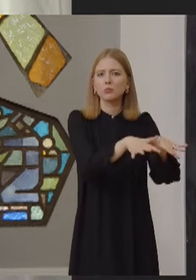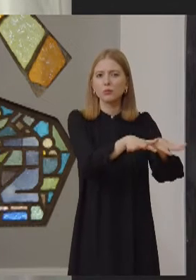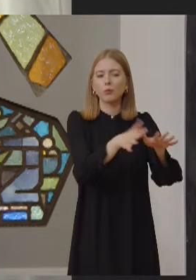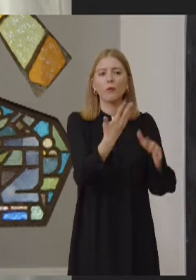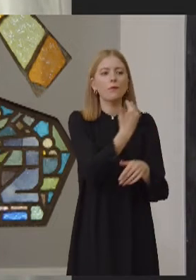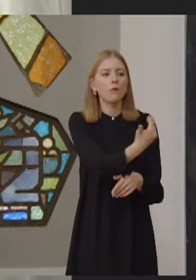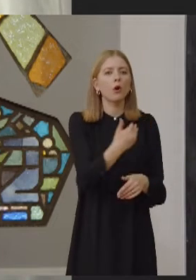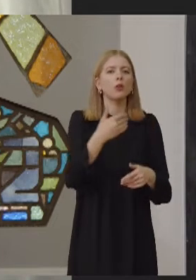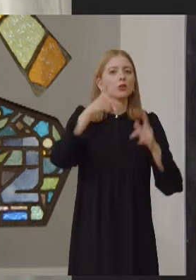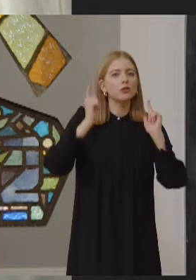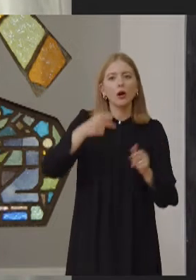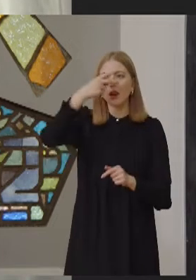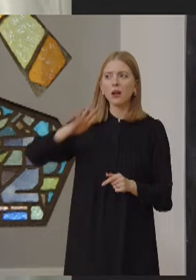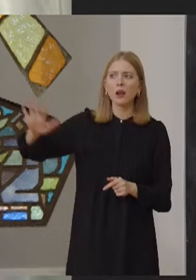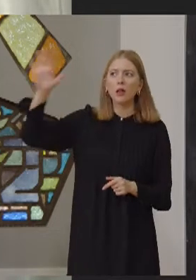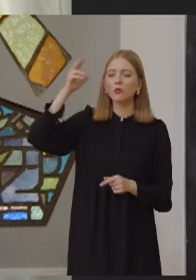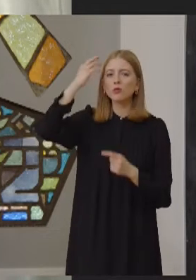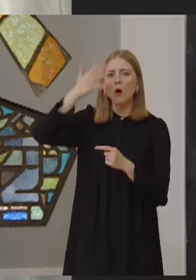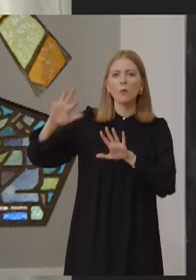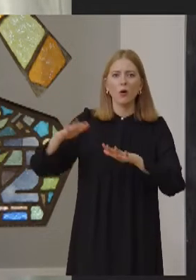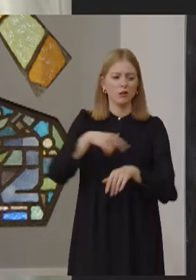is not the majority.